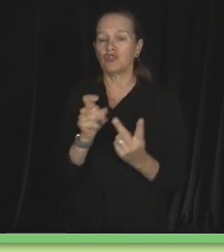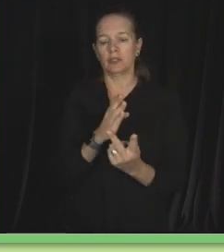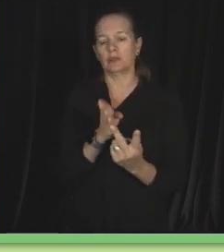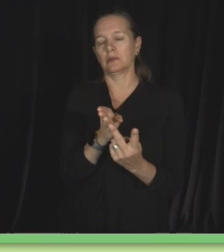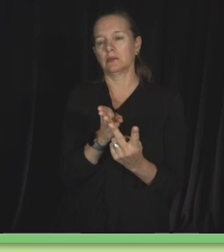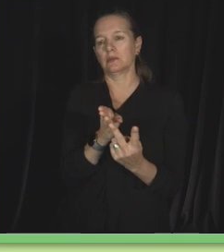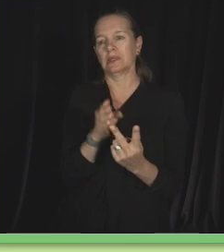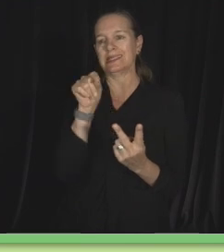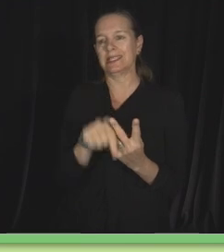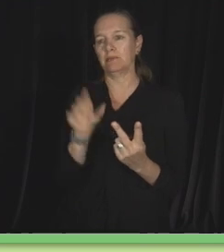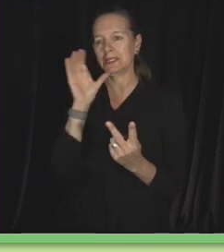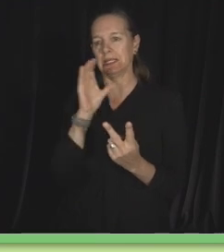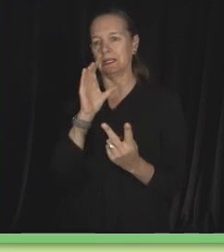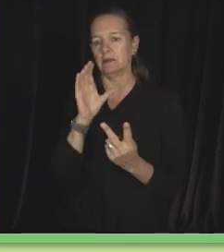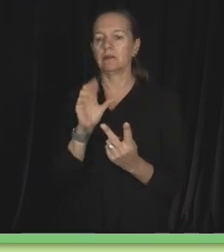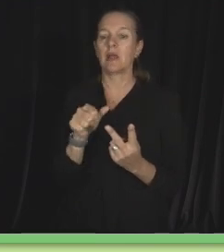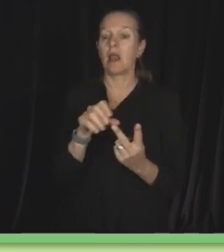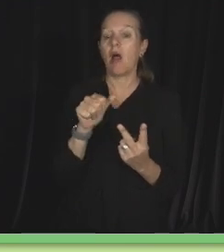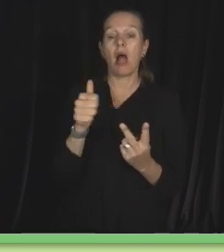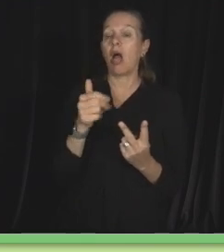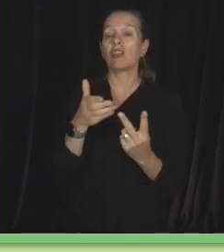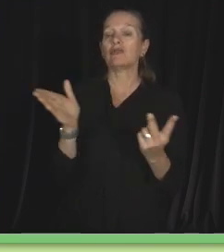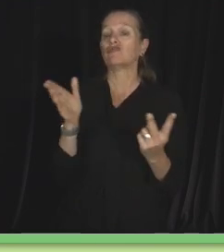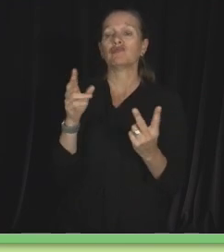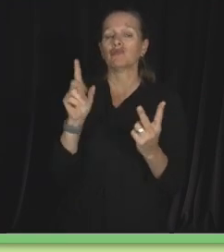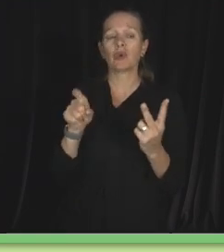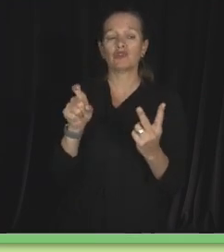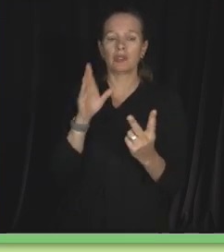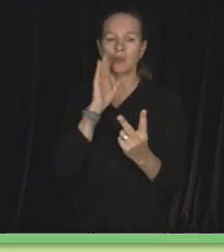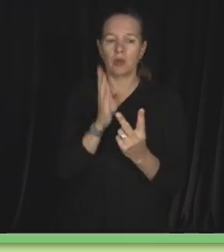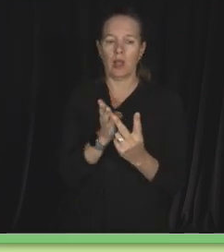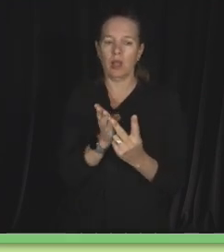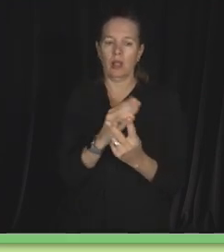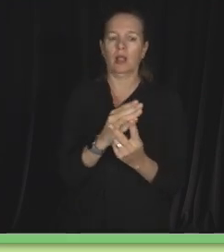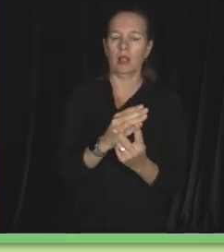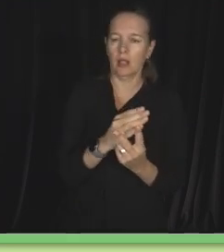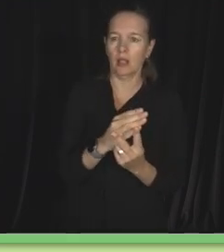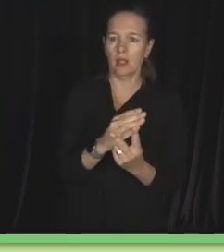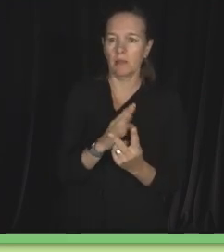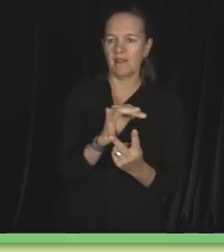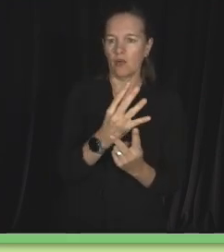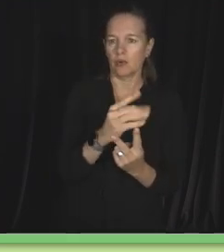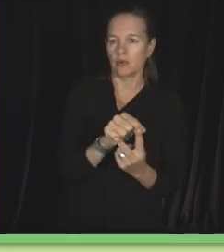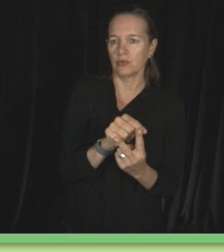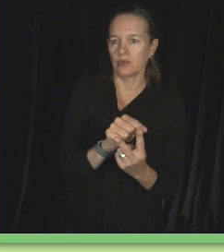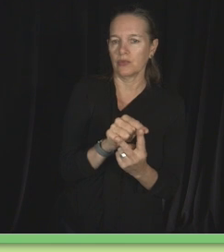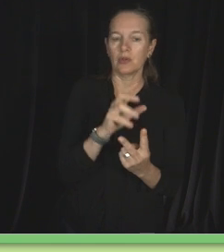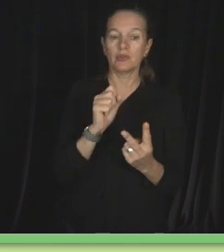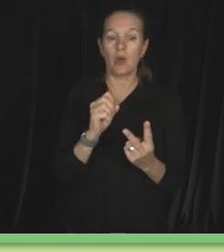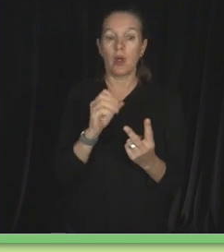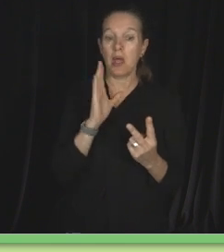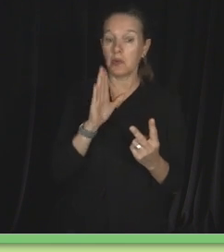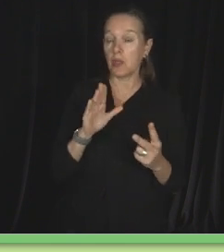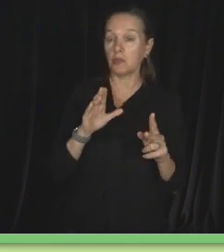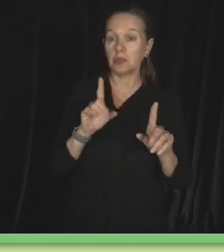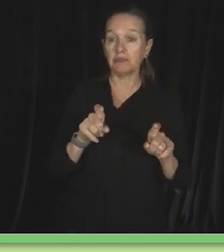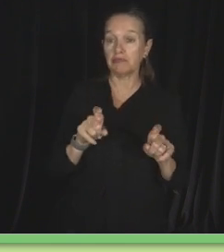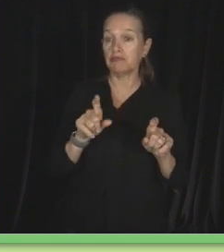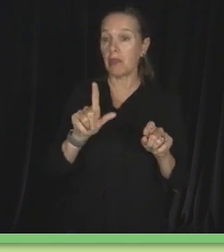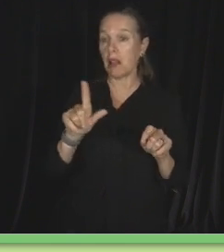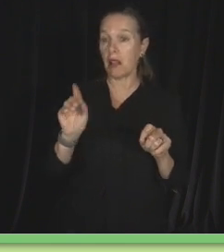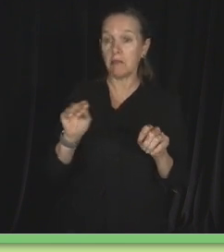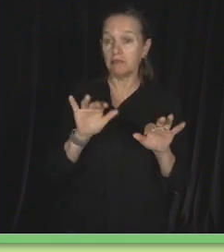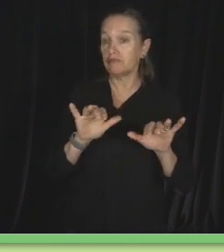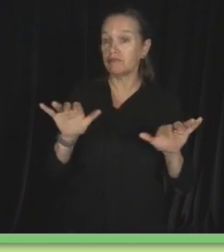general-purpose questions to 5.4. And we'll deploy then our light LLM. This will allow us to test this routing across